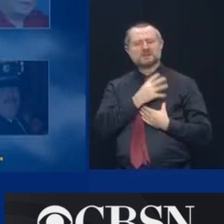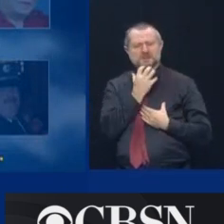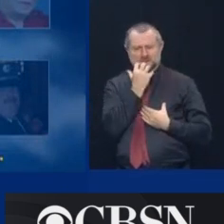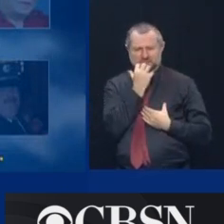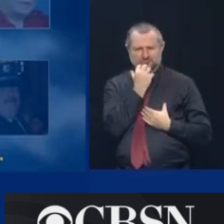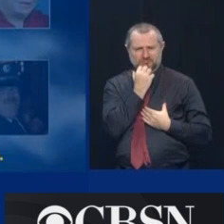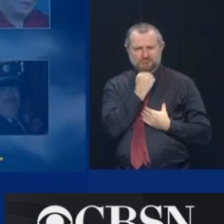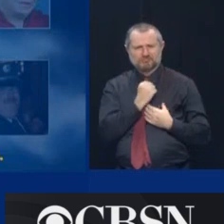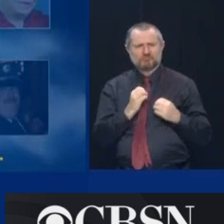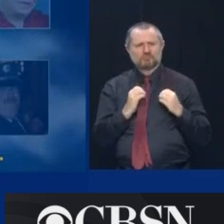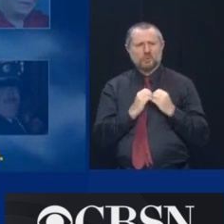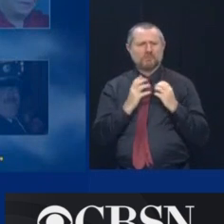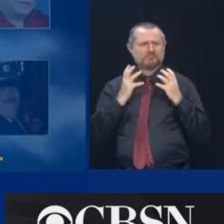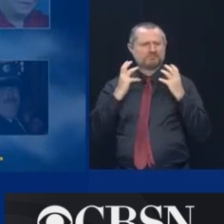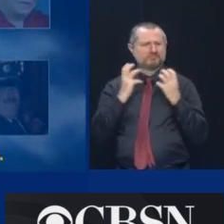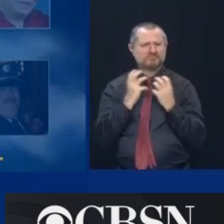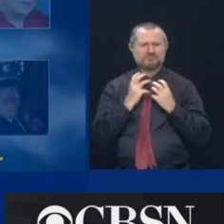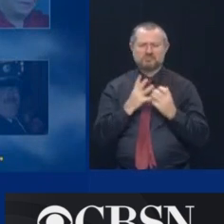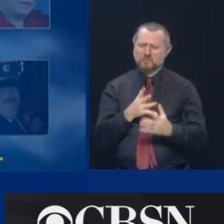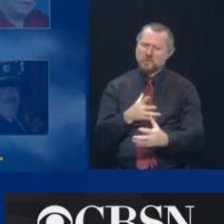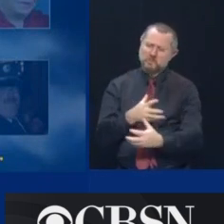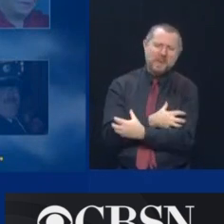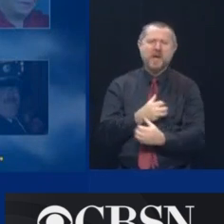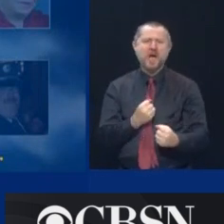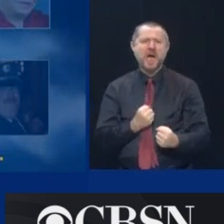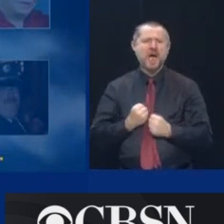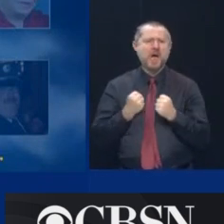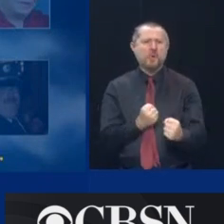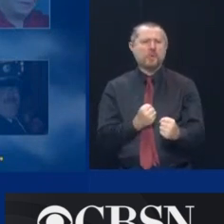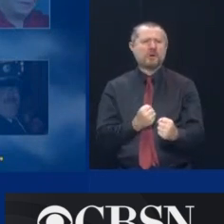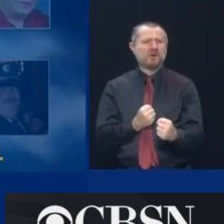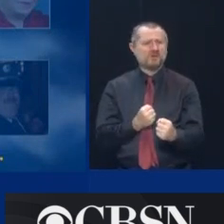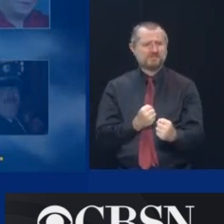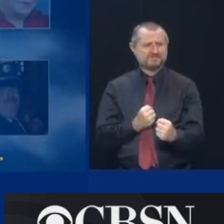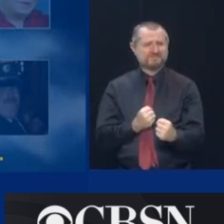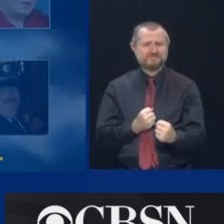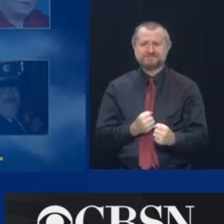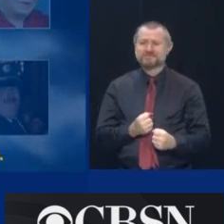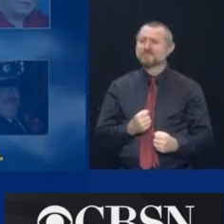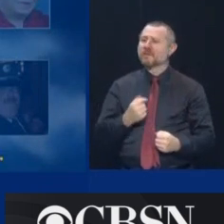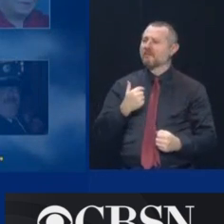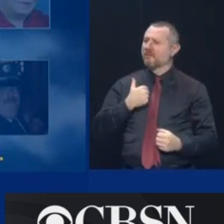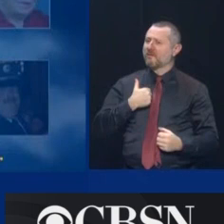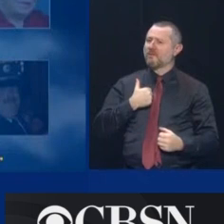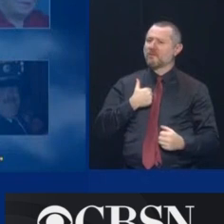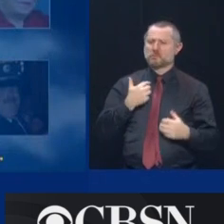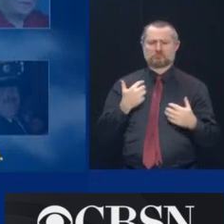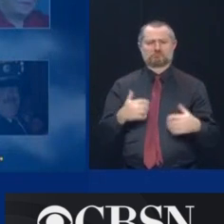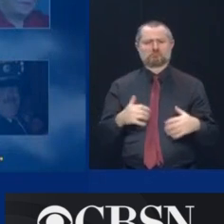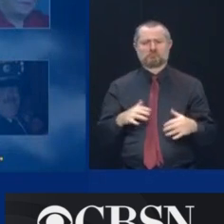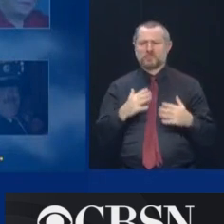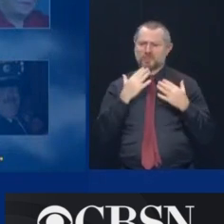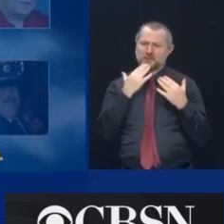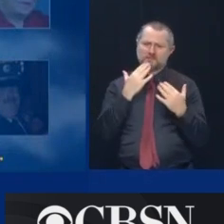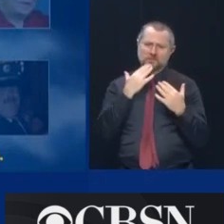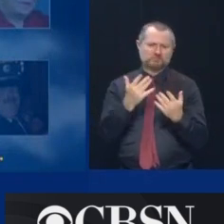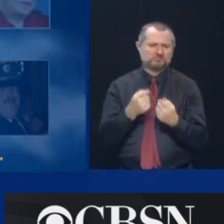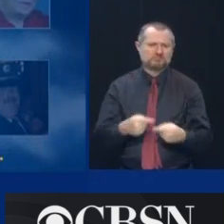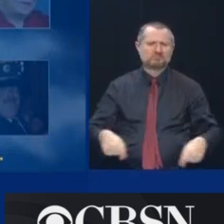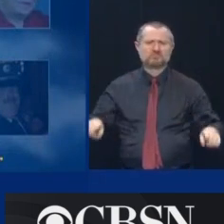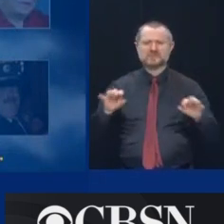more powerful than past Thanksgiving. I give thanks to all those essential